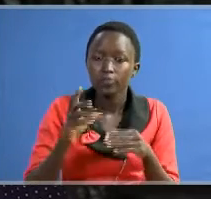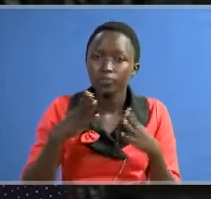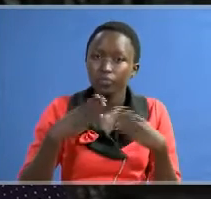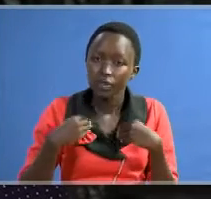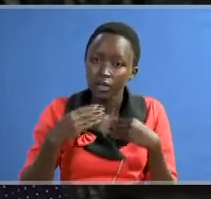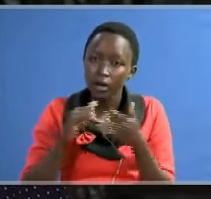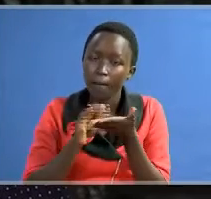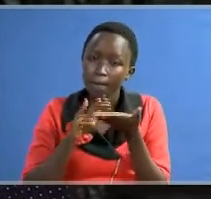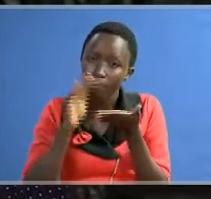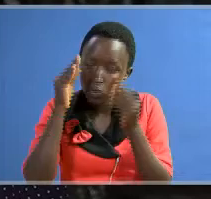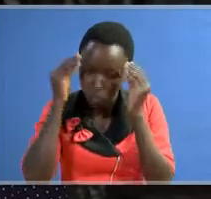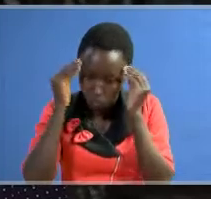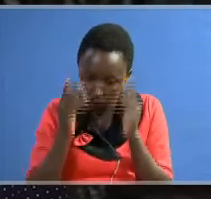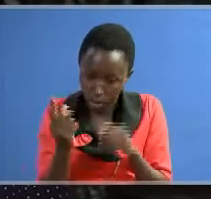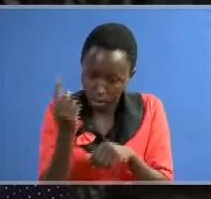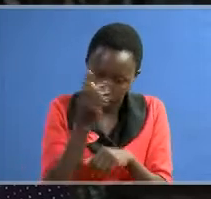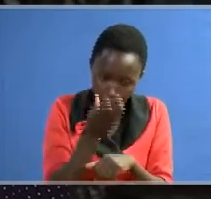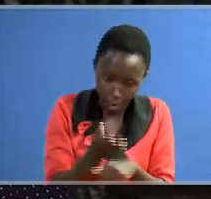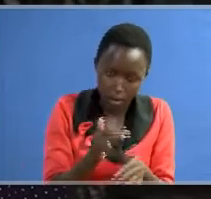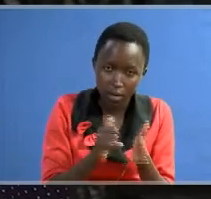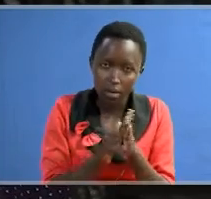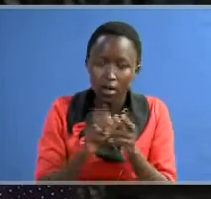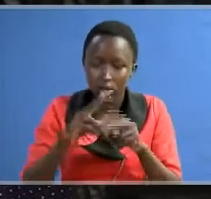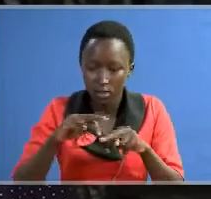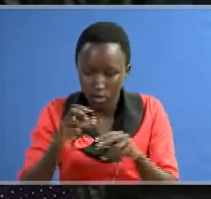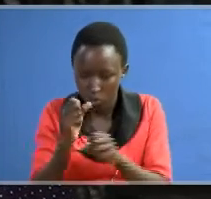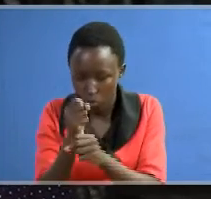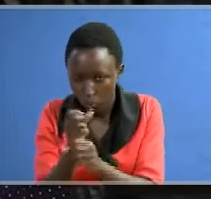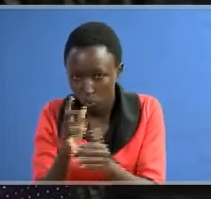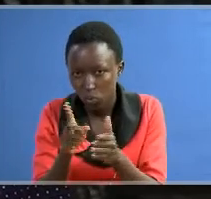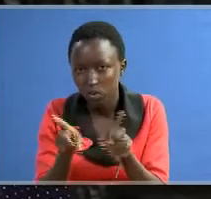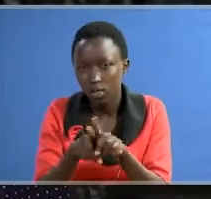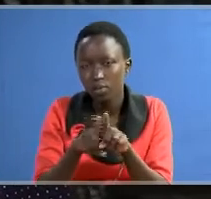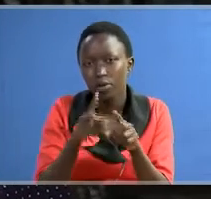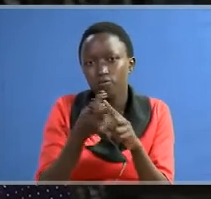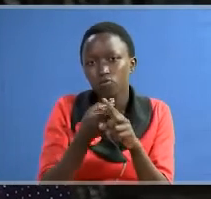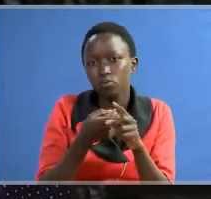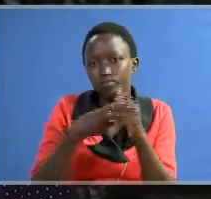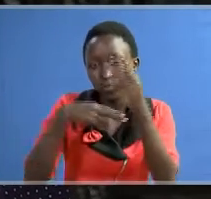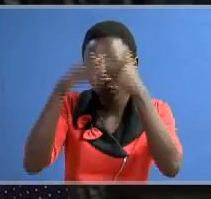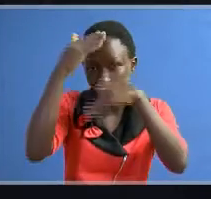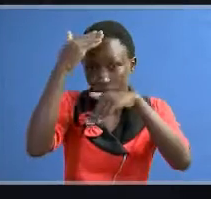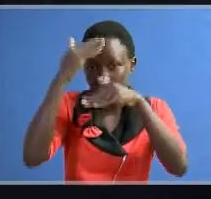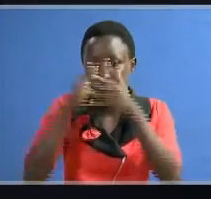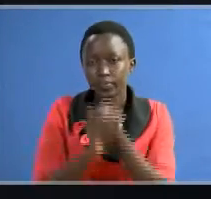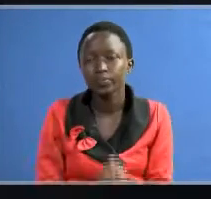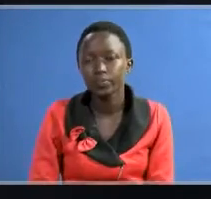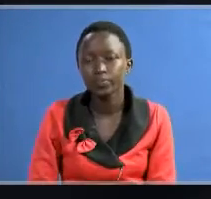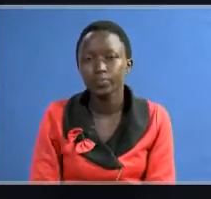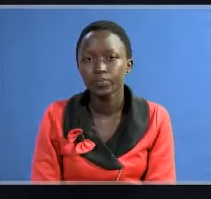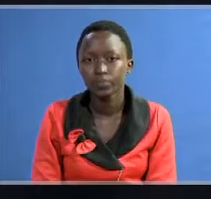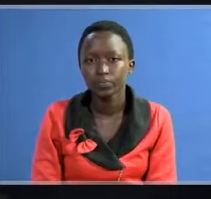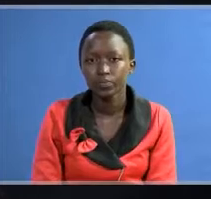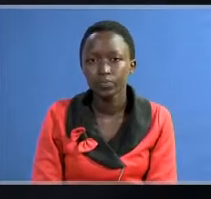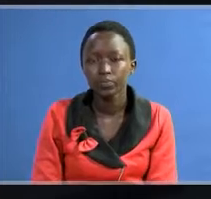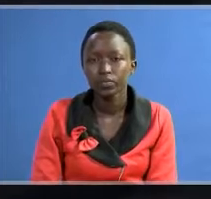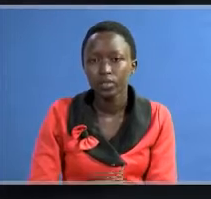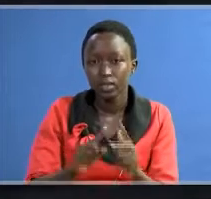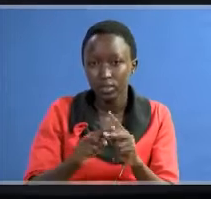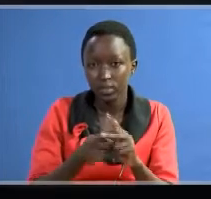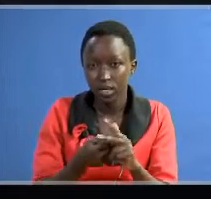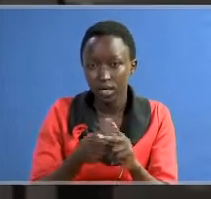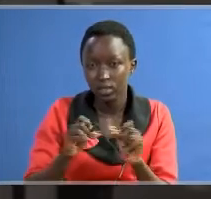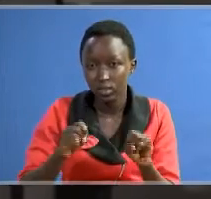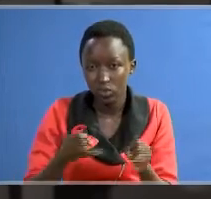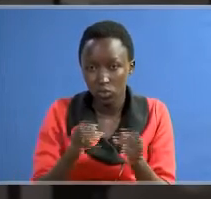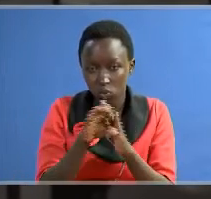people must embrace. More students should come to deepen research, and even those from the universities. Tangu kuanzishwa kwa katiba